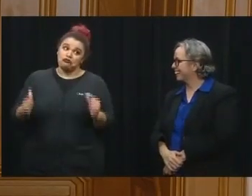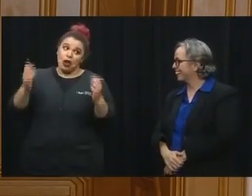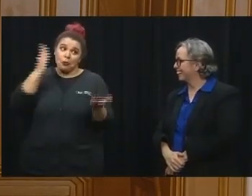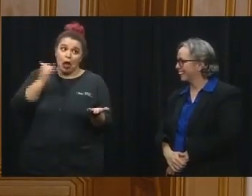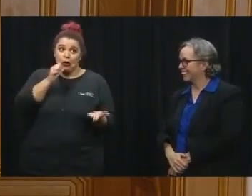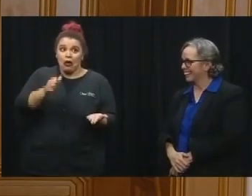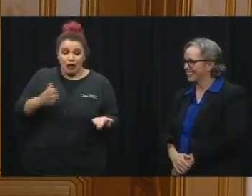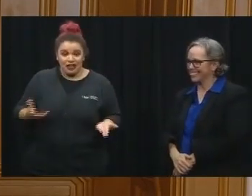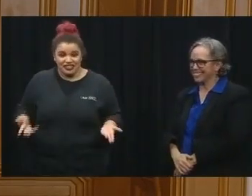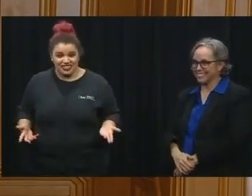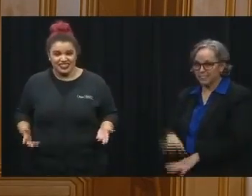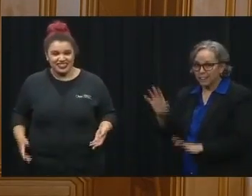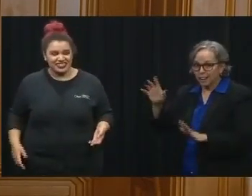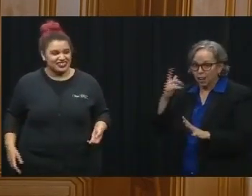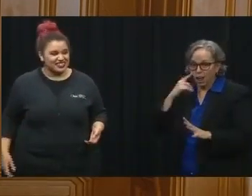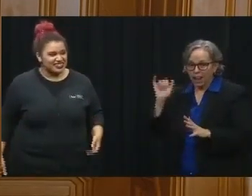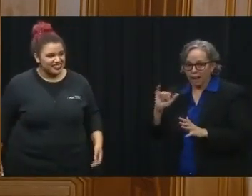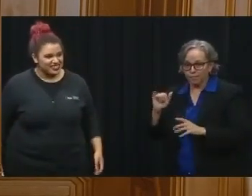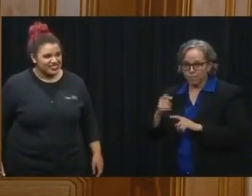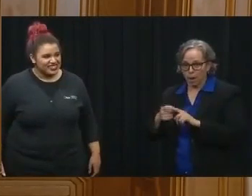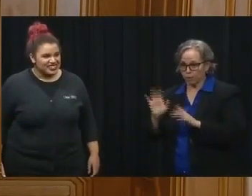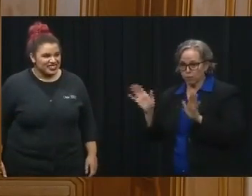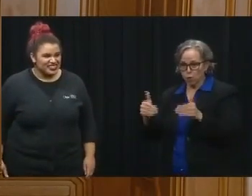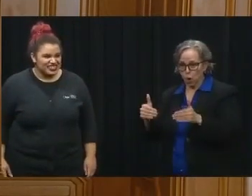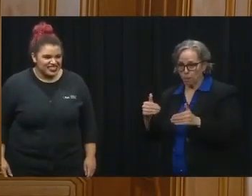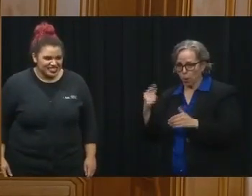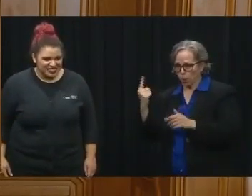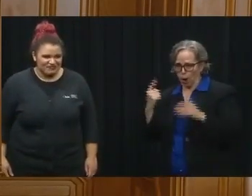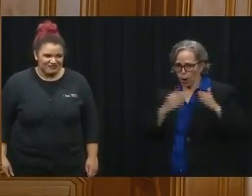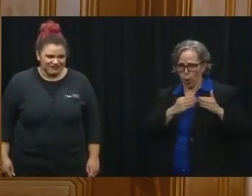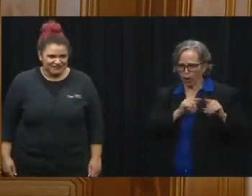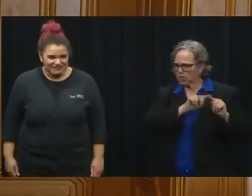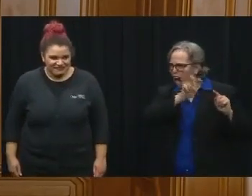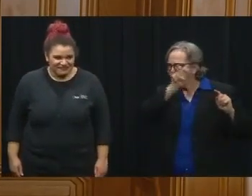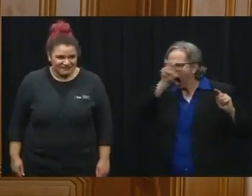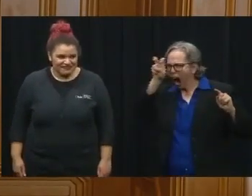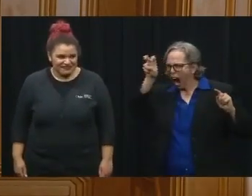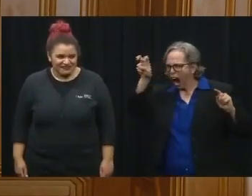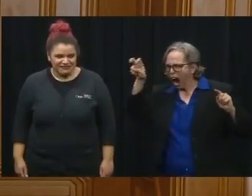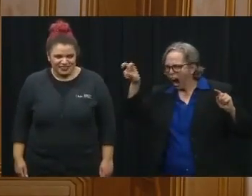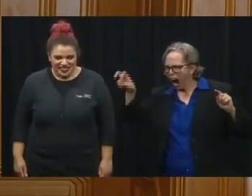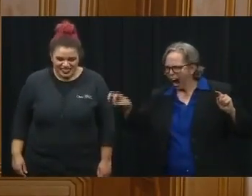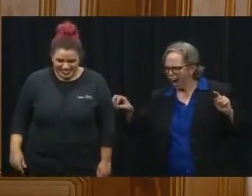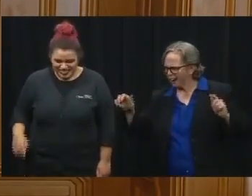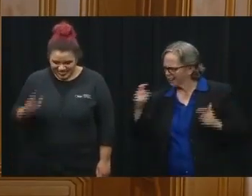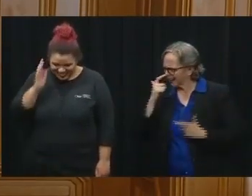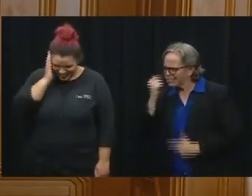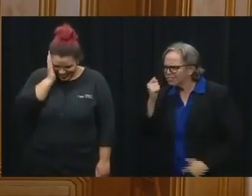the cake. He done that. Yeah. Thank you, everybody. It was interesting.